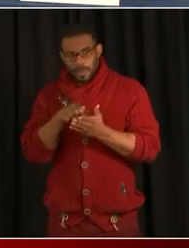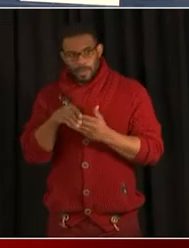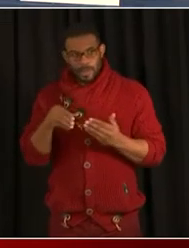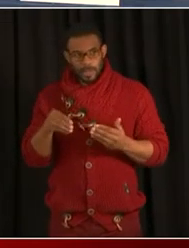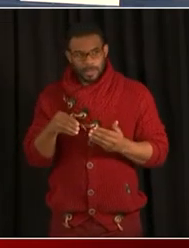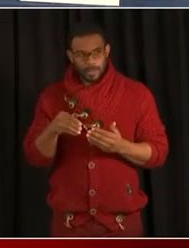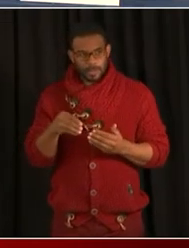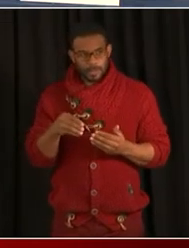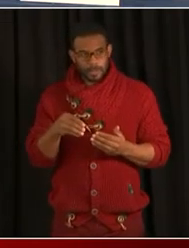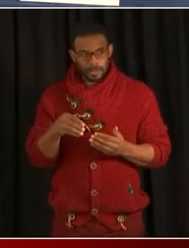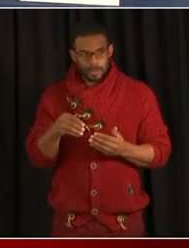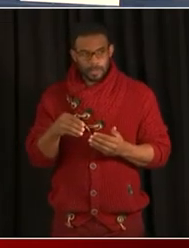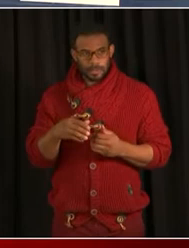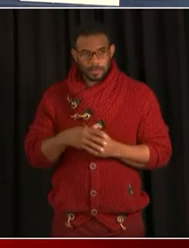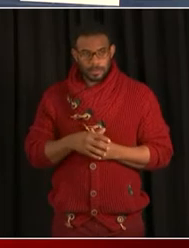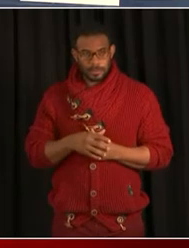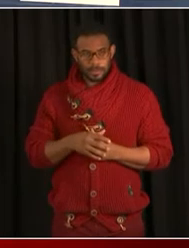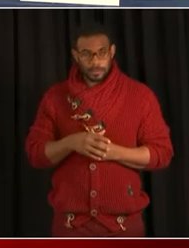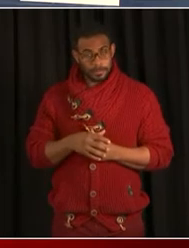million?